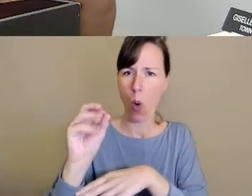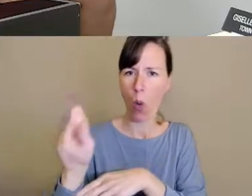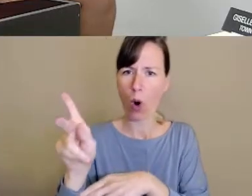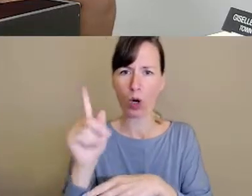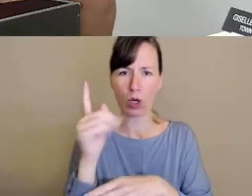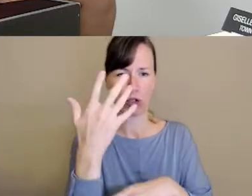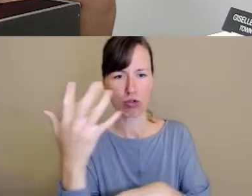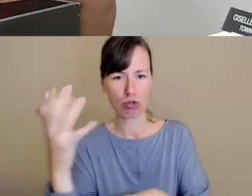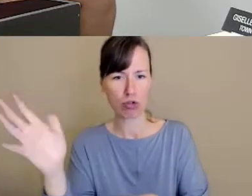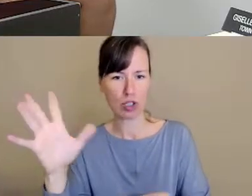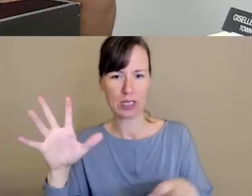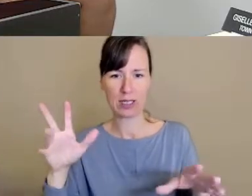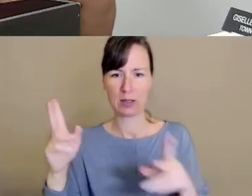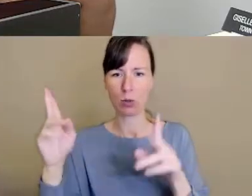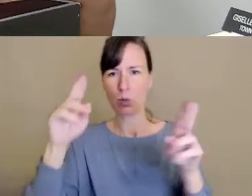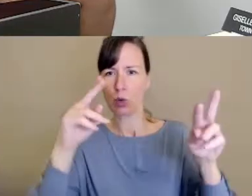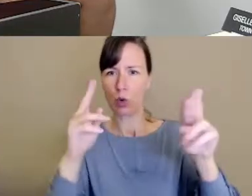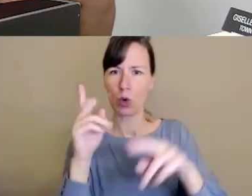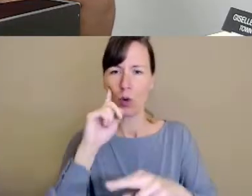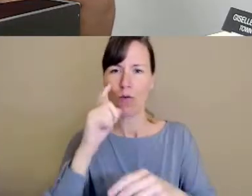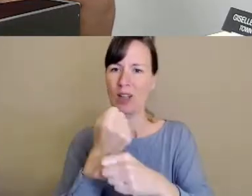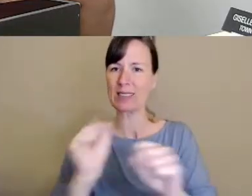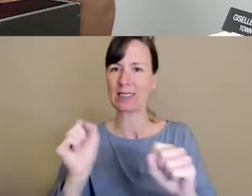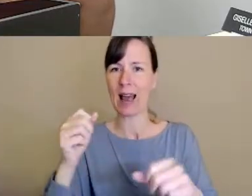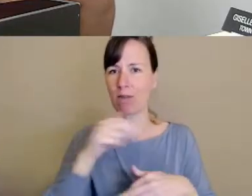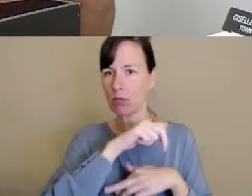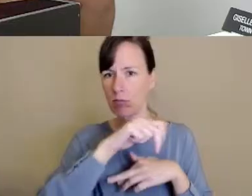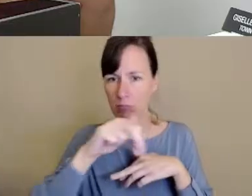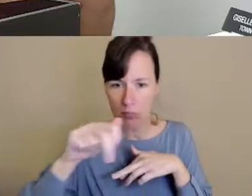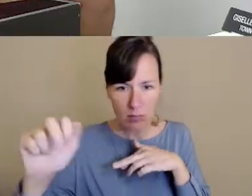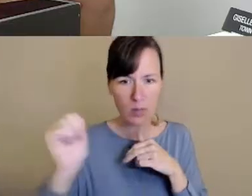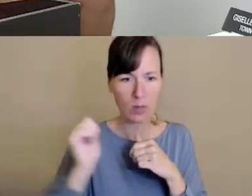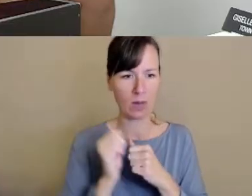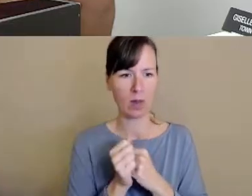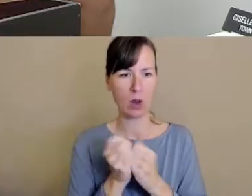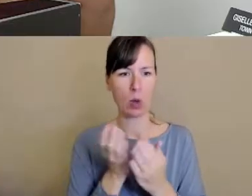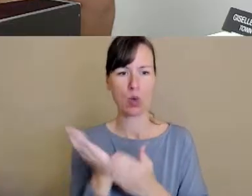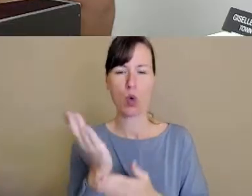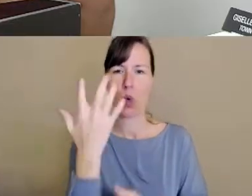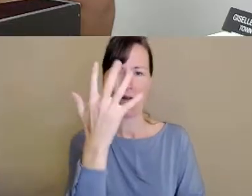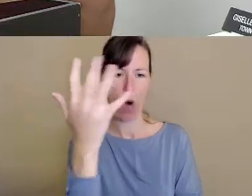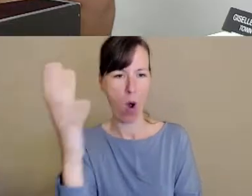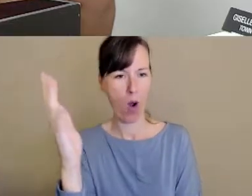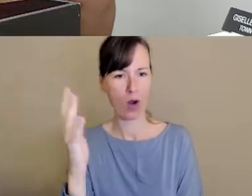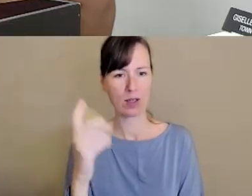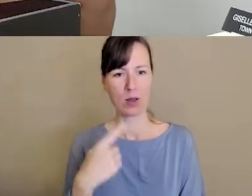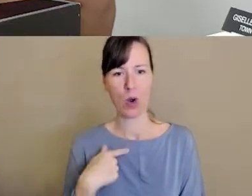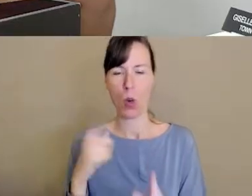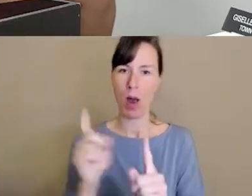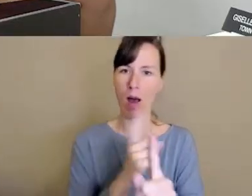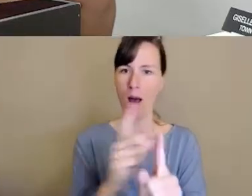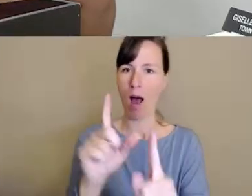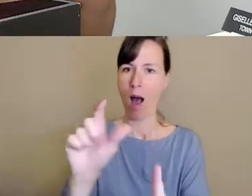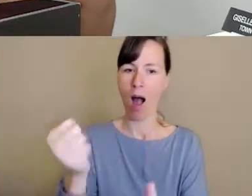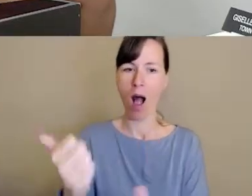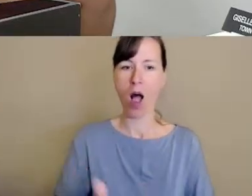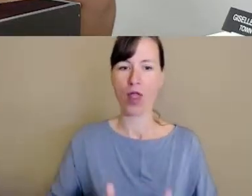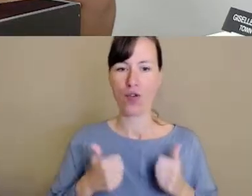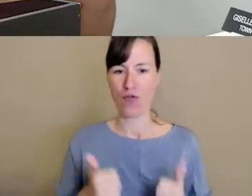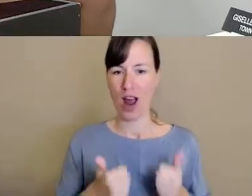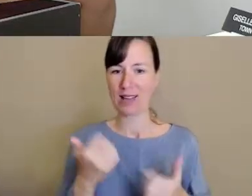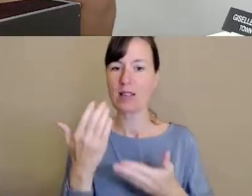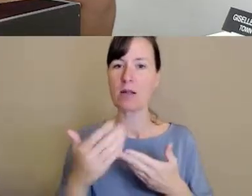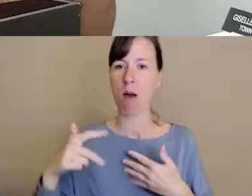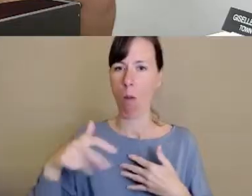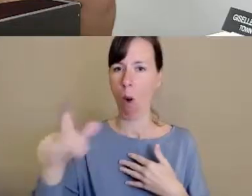other residents, some walking their dogs and all enjoying the sun shining through the trees and reflecting on the water. Because so